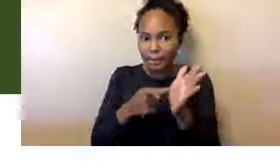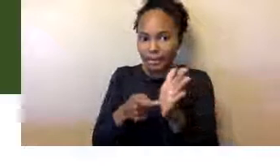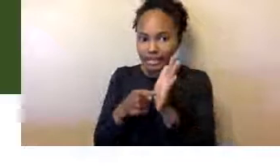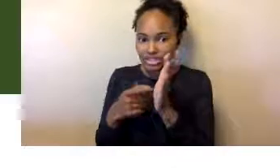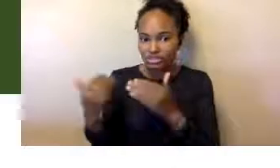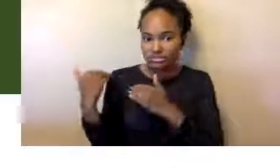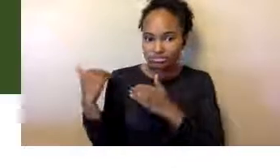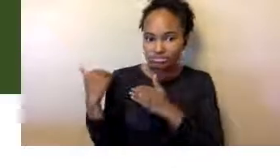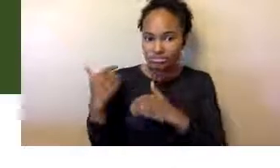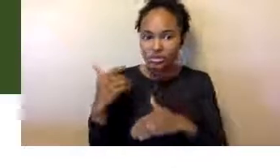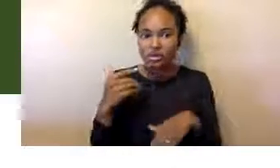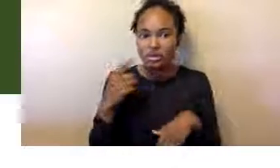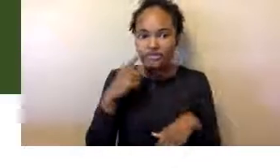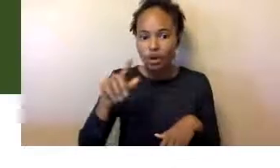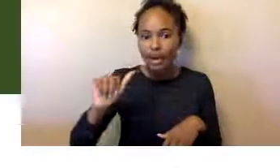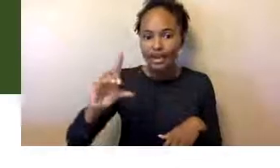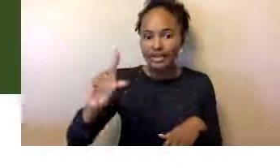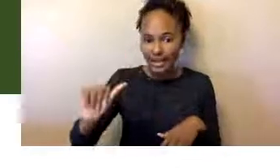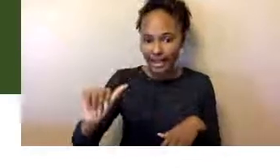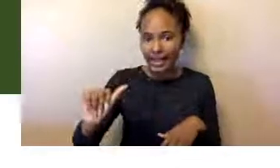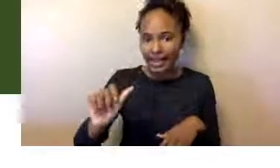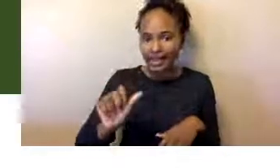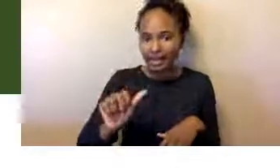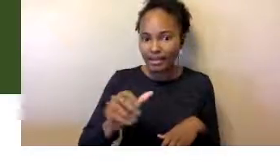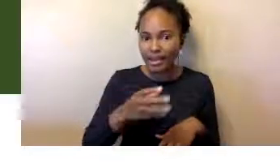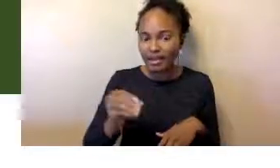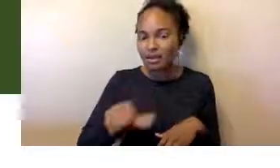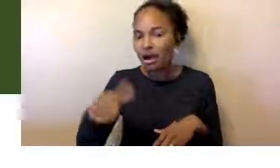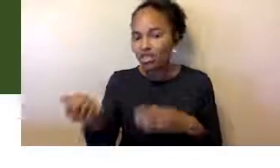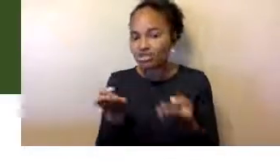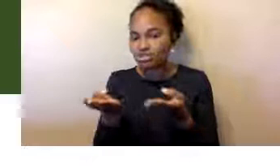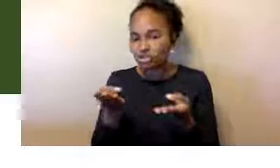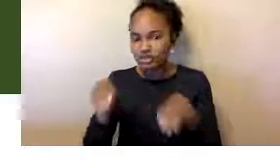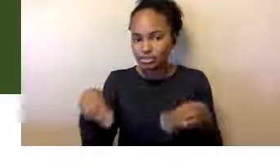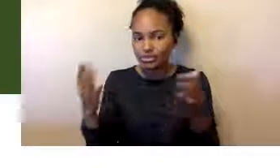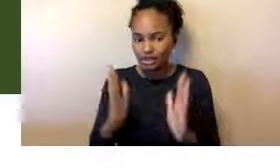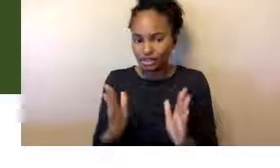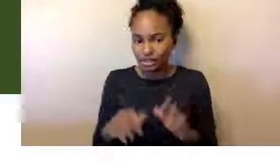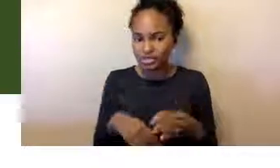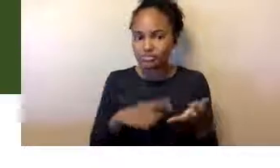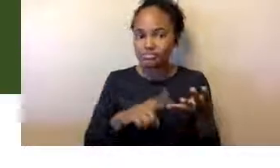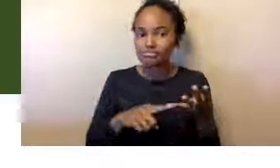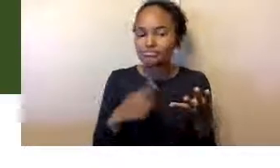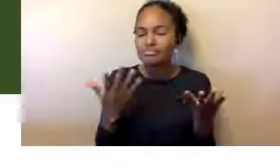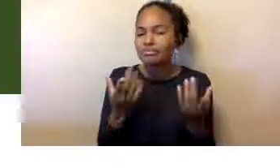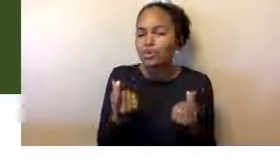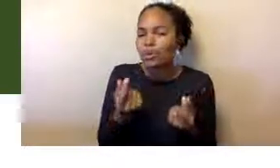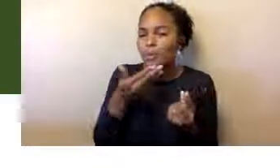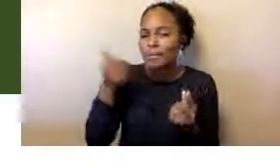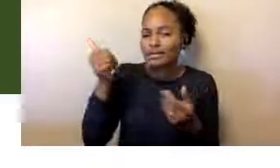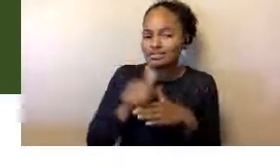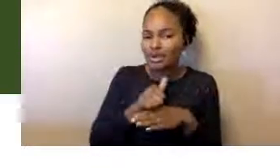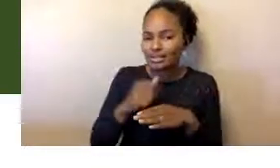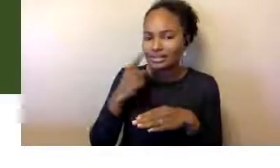law enforcement, as well as other crisis service providers, and some best practices and ideas